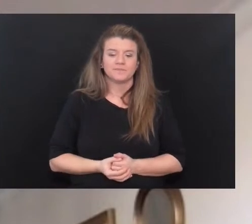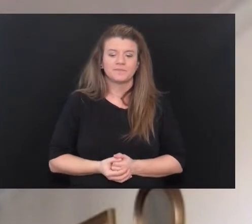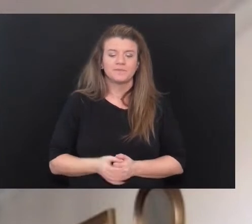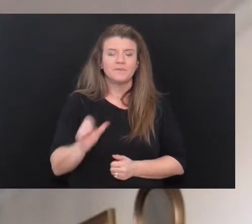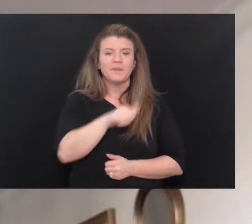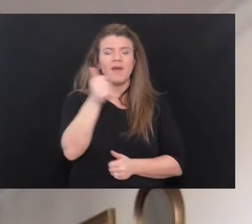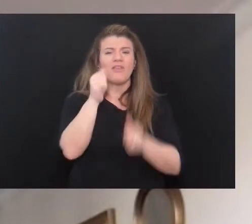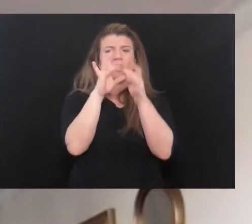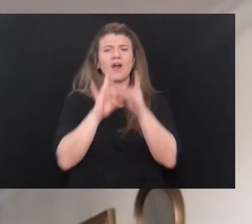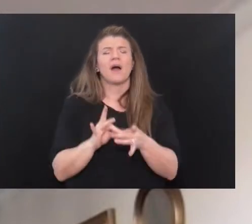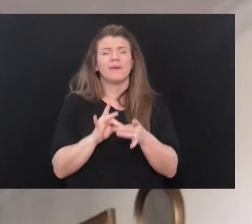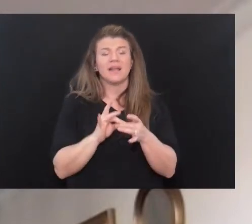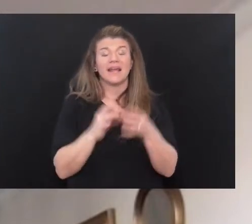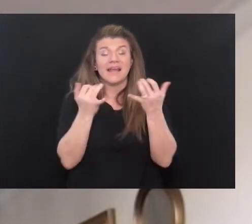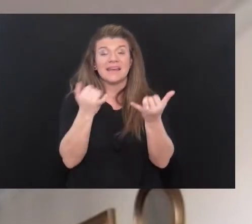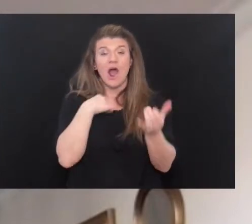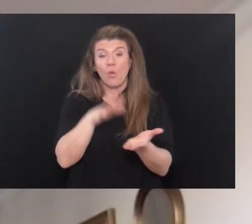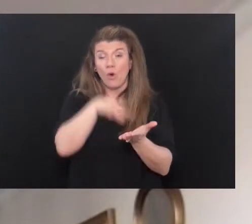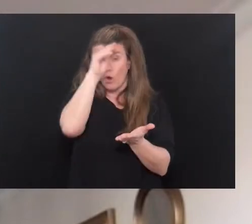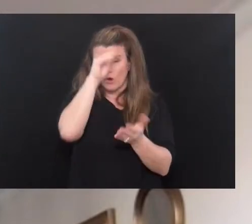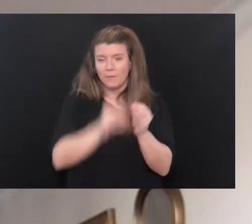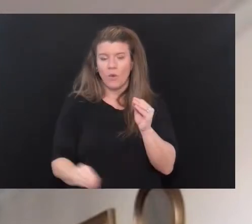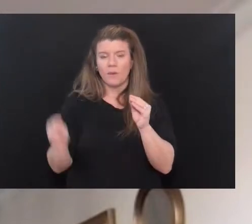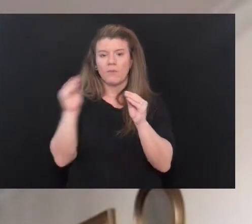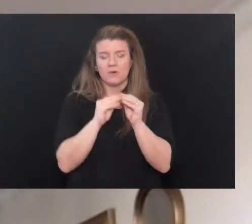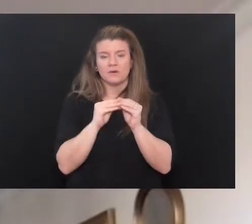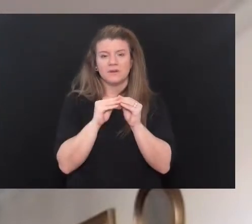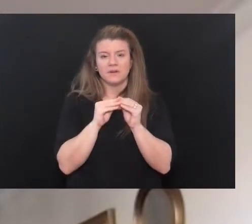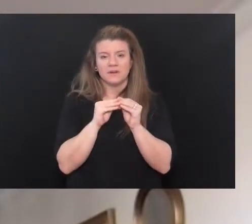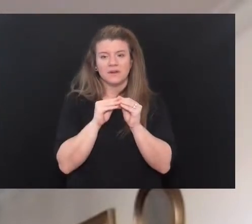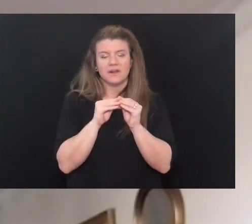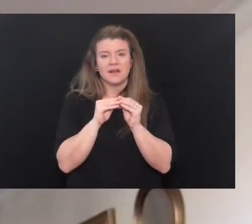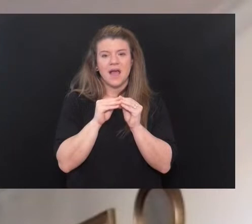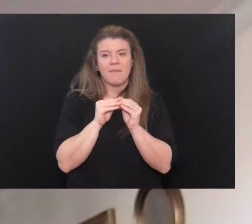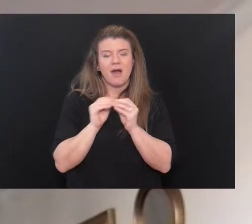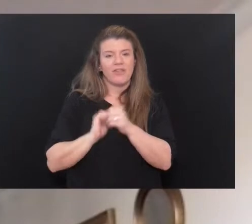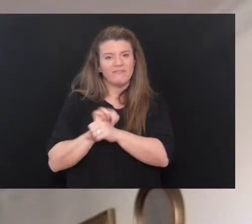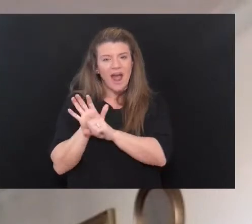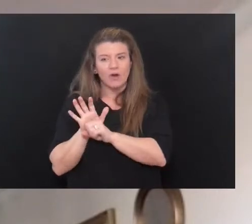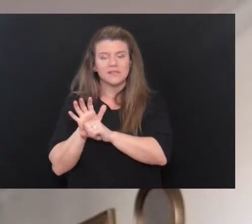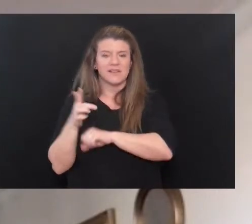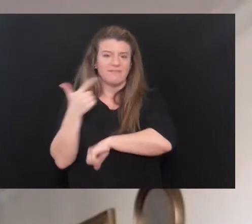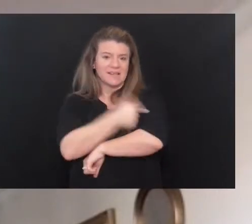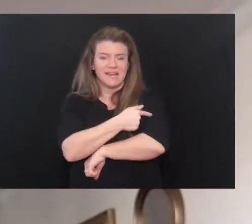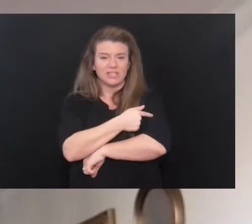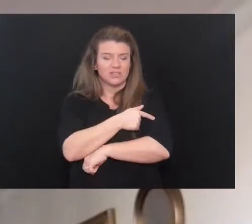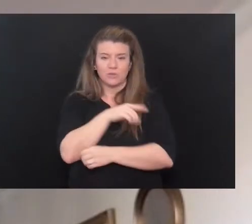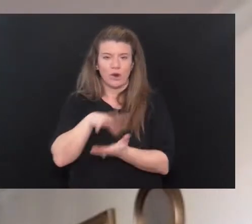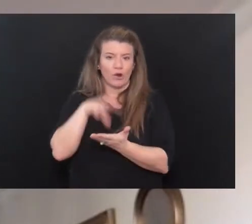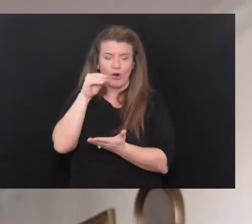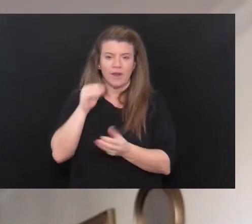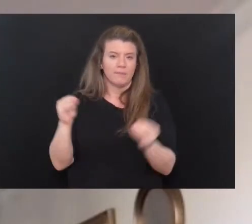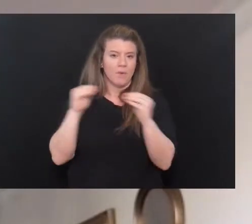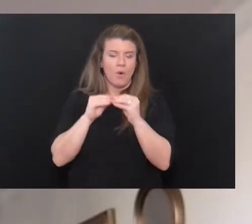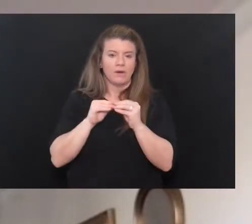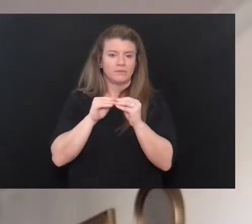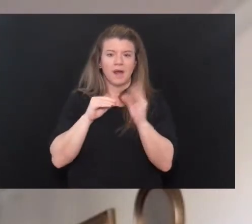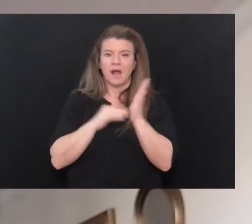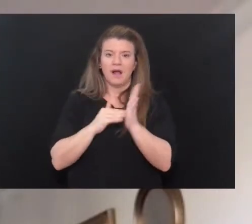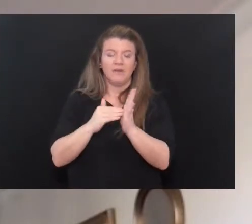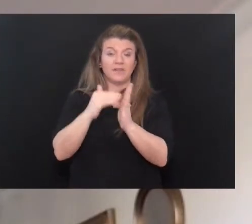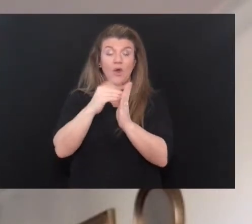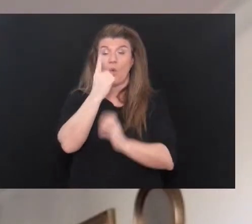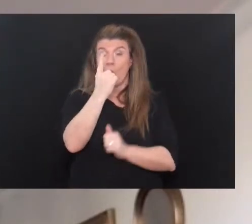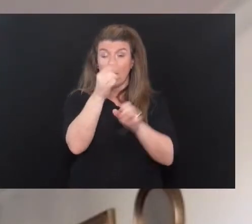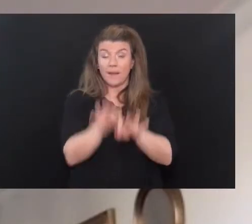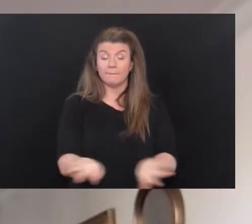up is that we are learning more and more about the virus and vaccinations all the time. And one really important study